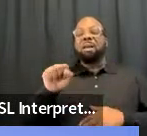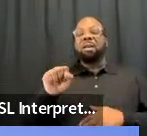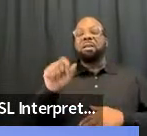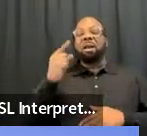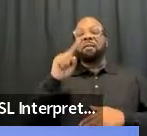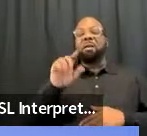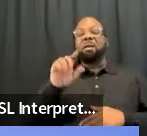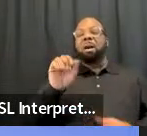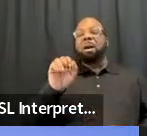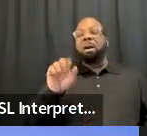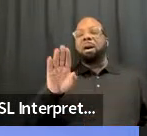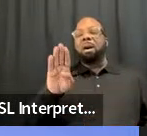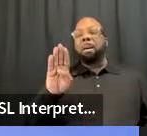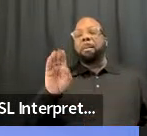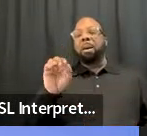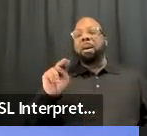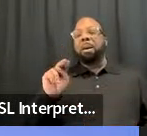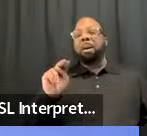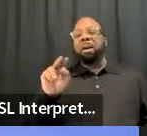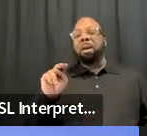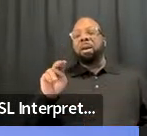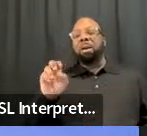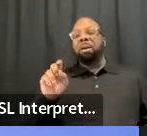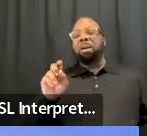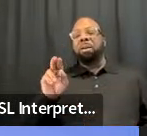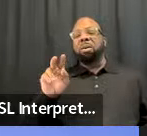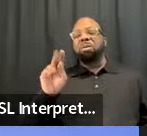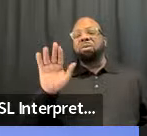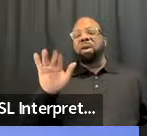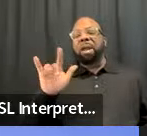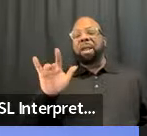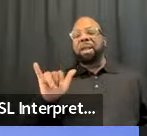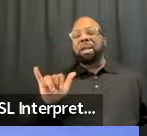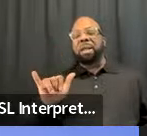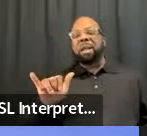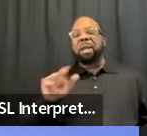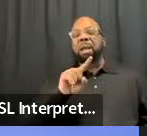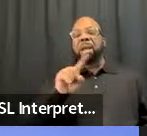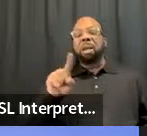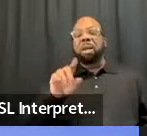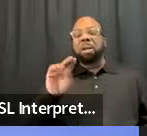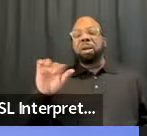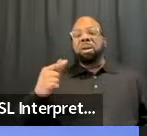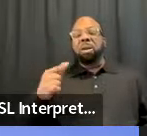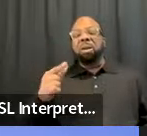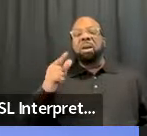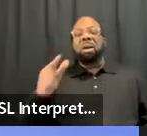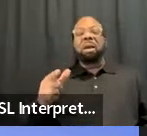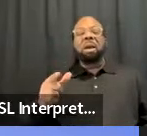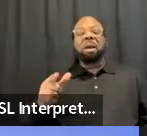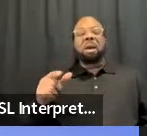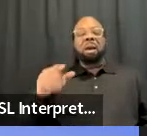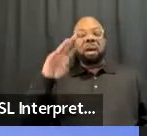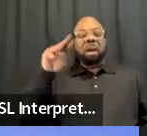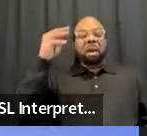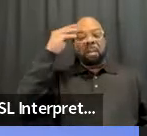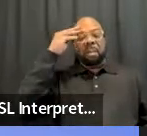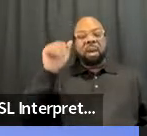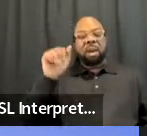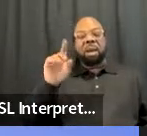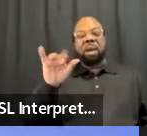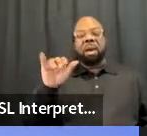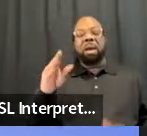proposal. This planning initiative, which is a priority of Mayor Adams' administration, comprises proposed changes